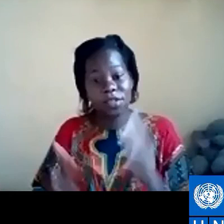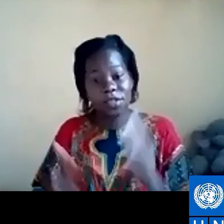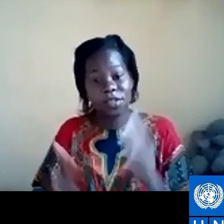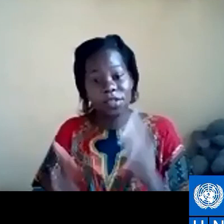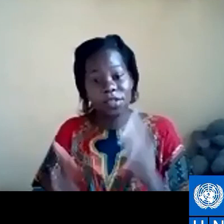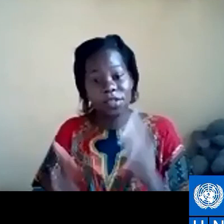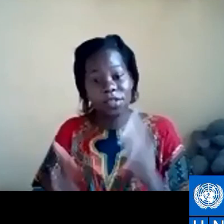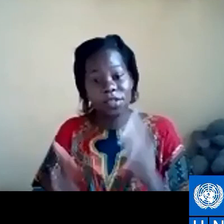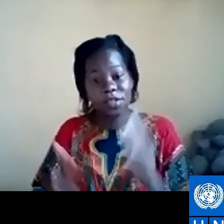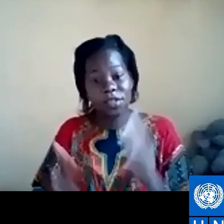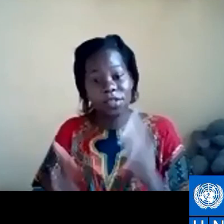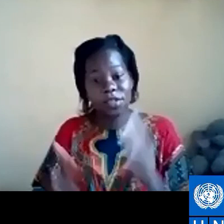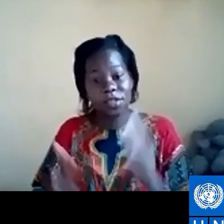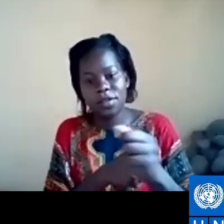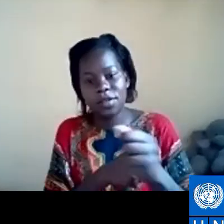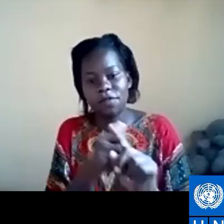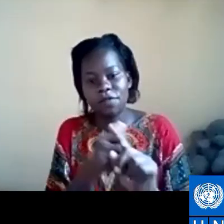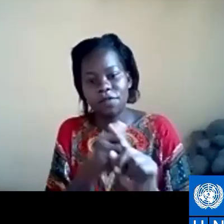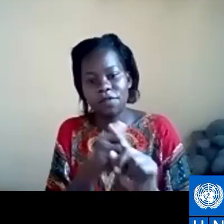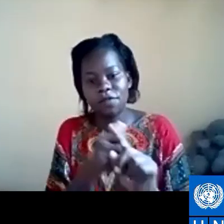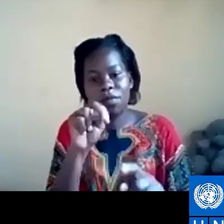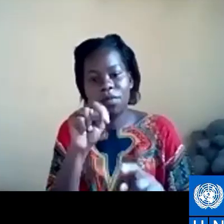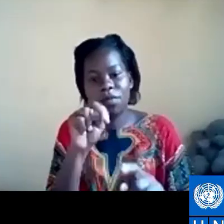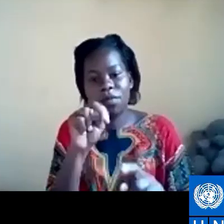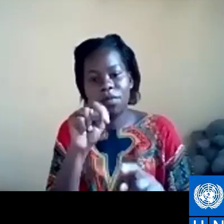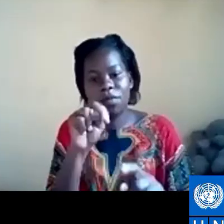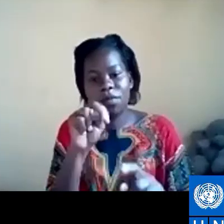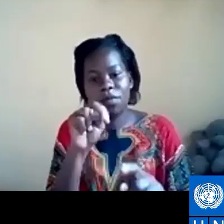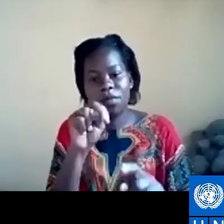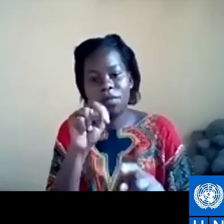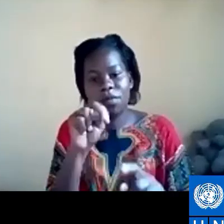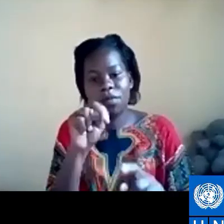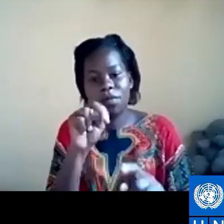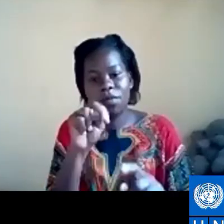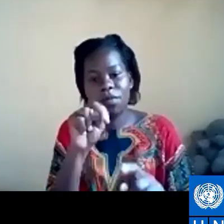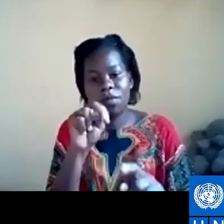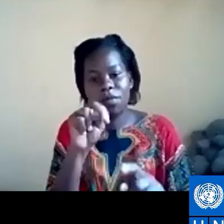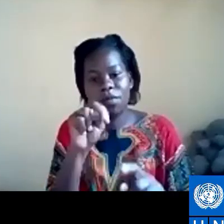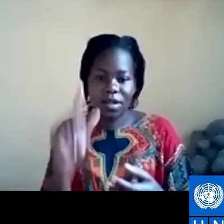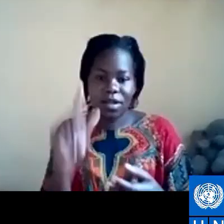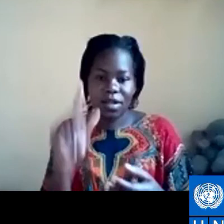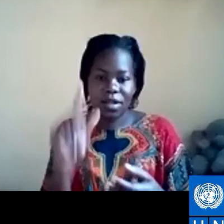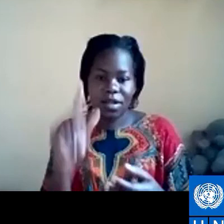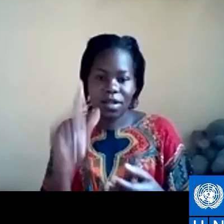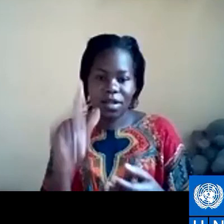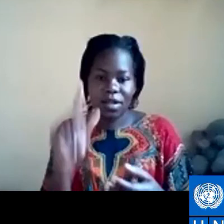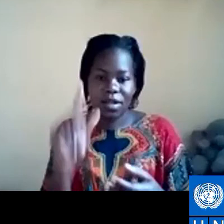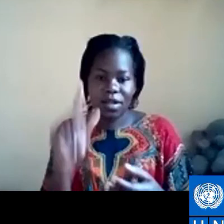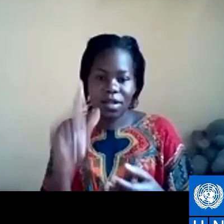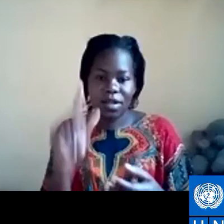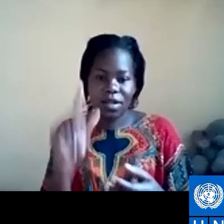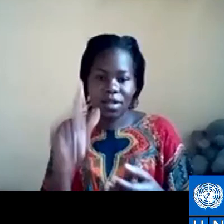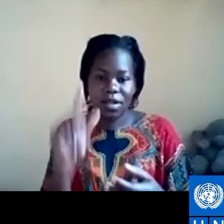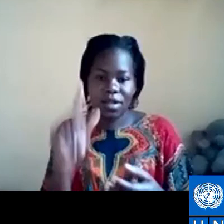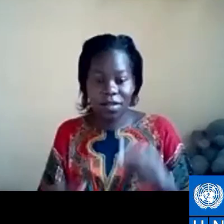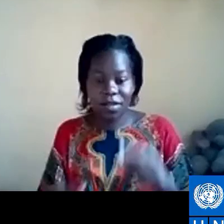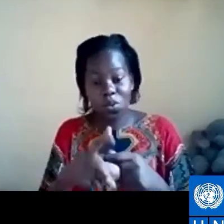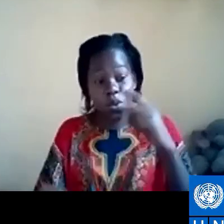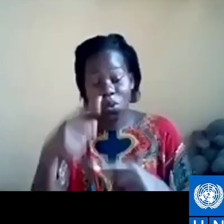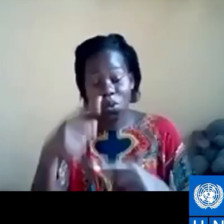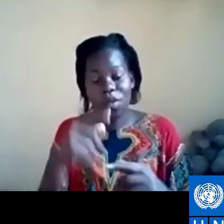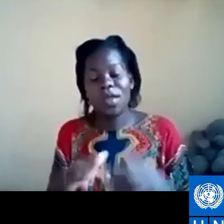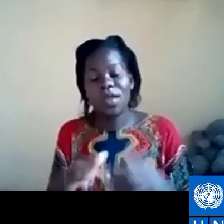at it and emerge out of the pandemic a victor, so to speak. So without further ado, I would